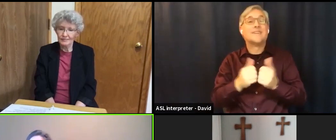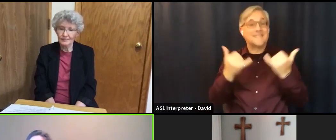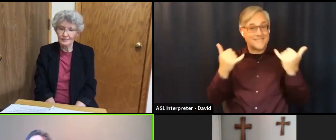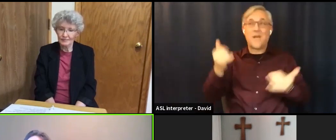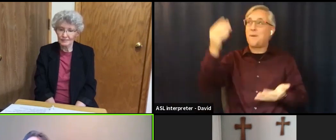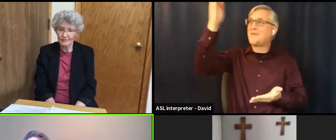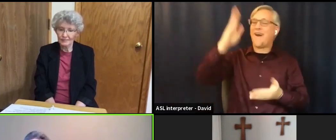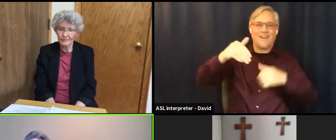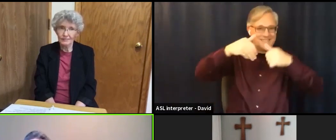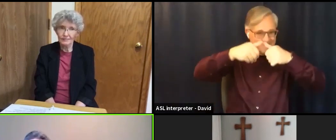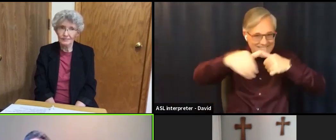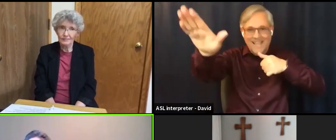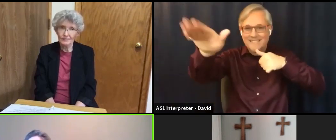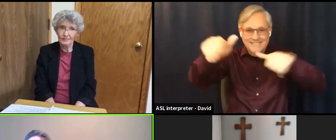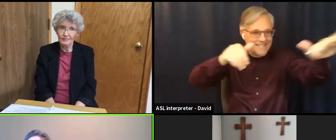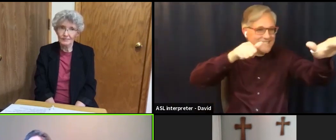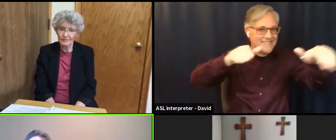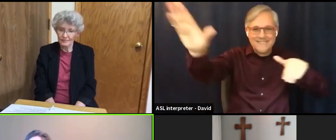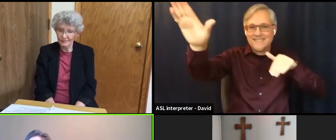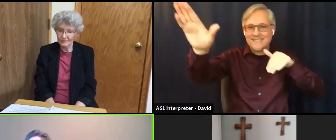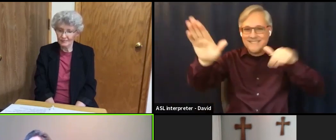God gives us work to do.